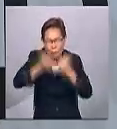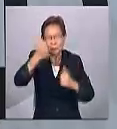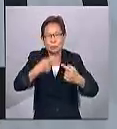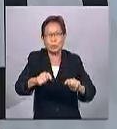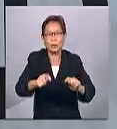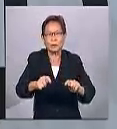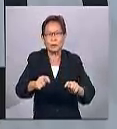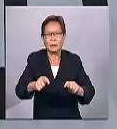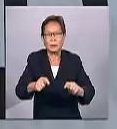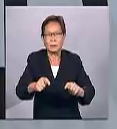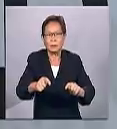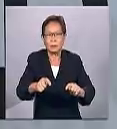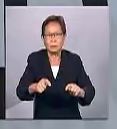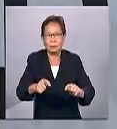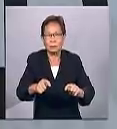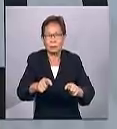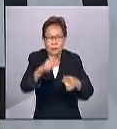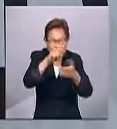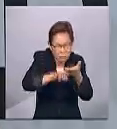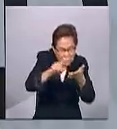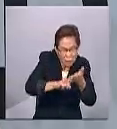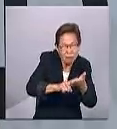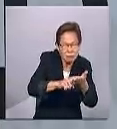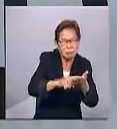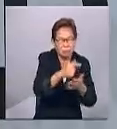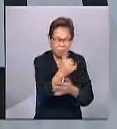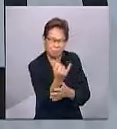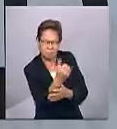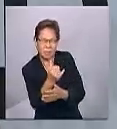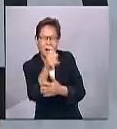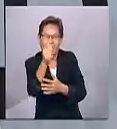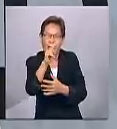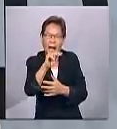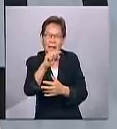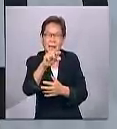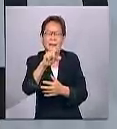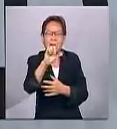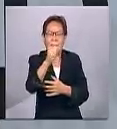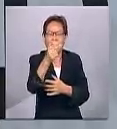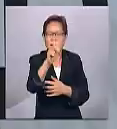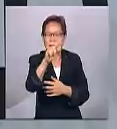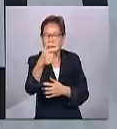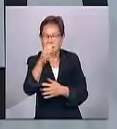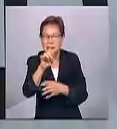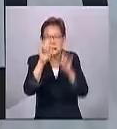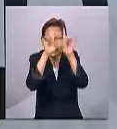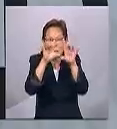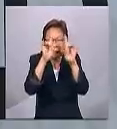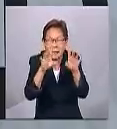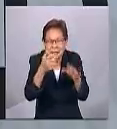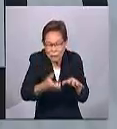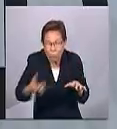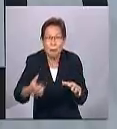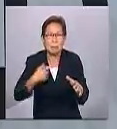verify the antigen test kit, but so far you know we do not have any test that is actually have a high